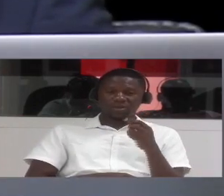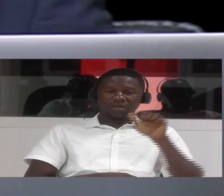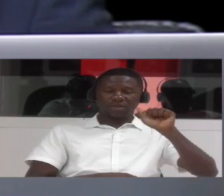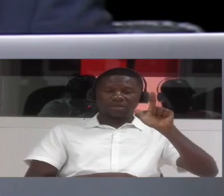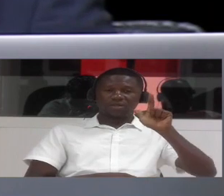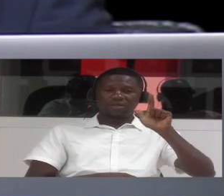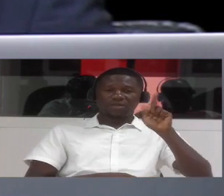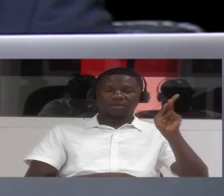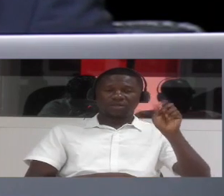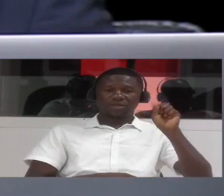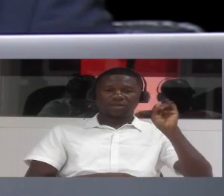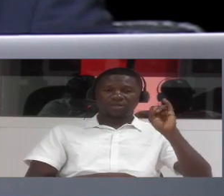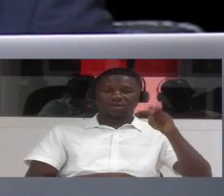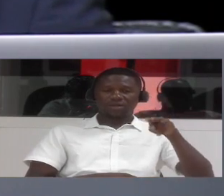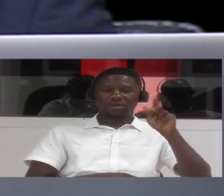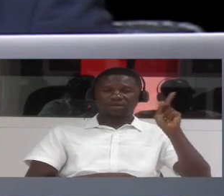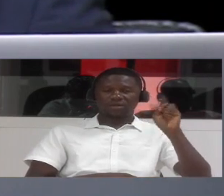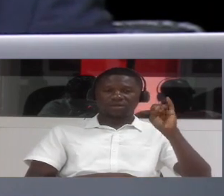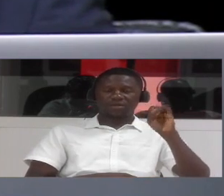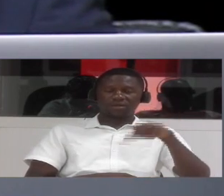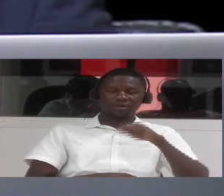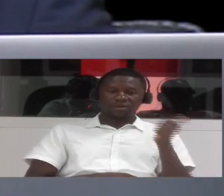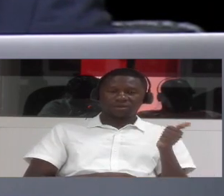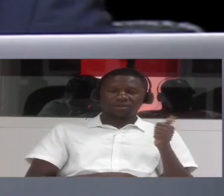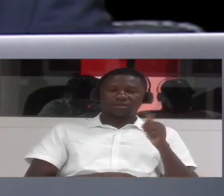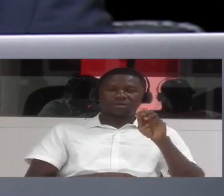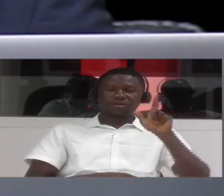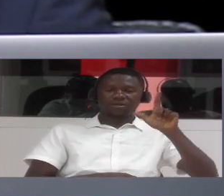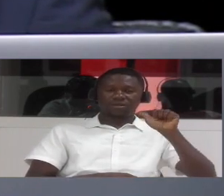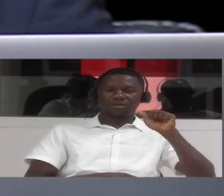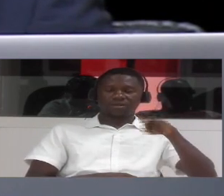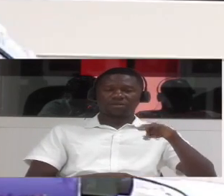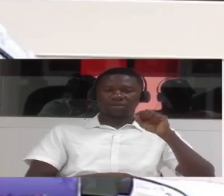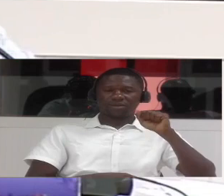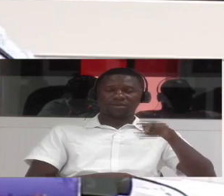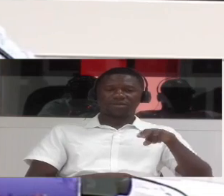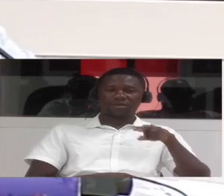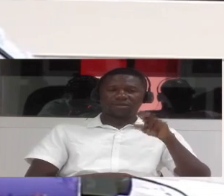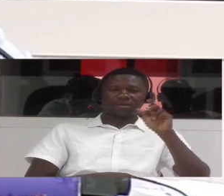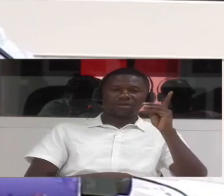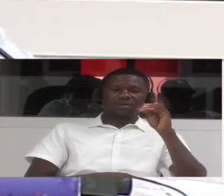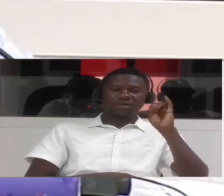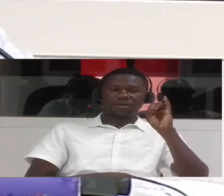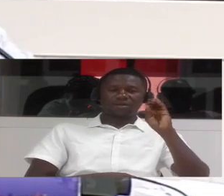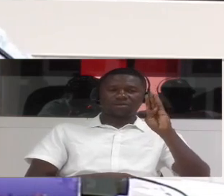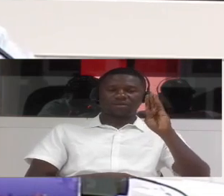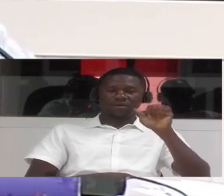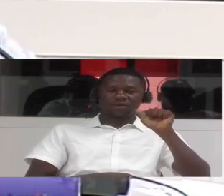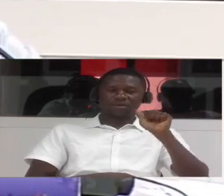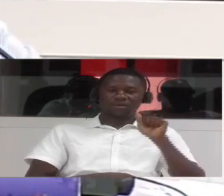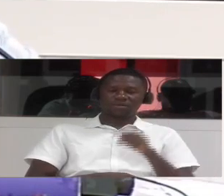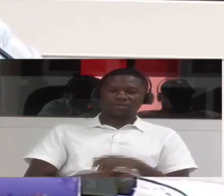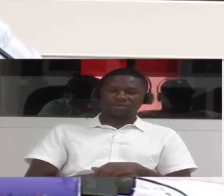and Lamin Diba, who were physically assaulted. Yes. Alkinki in Kiang during